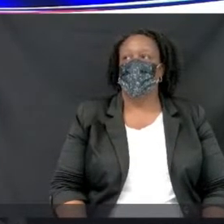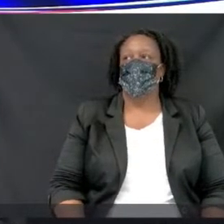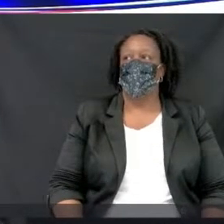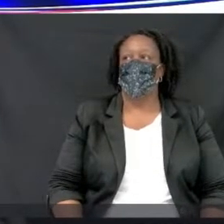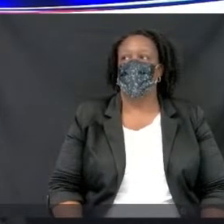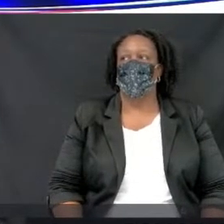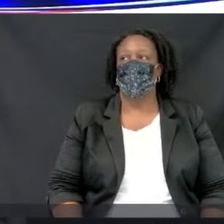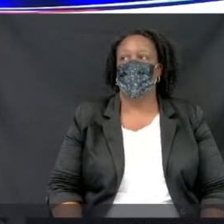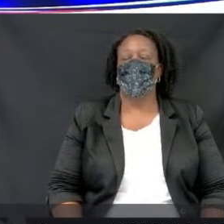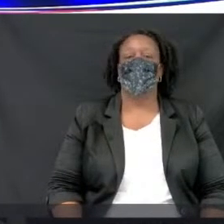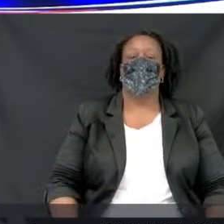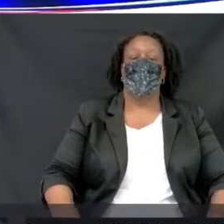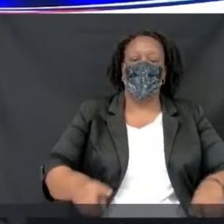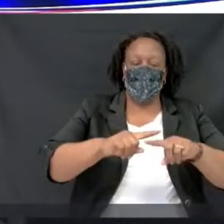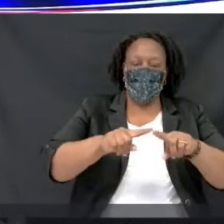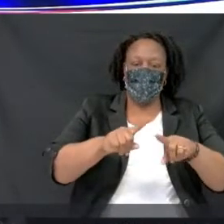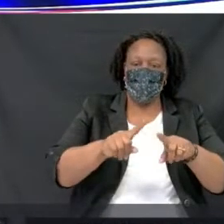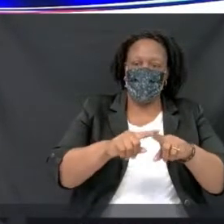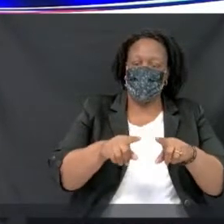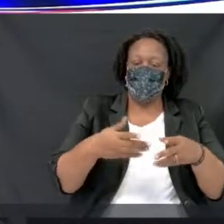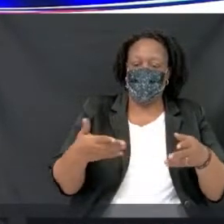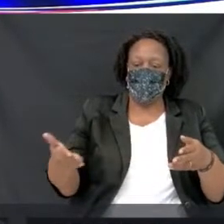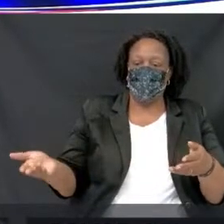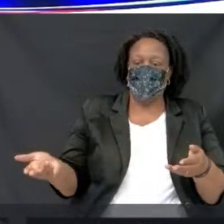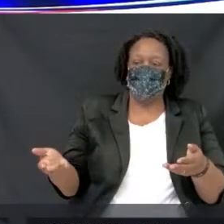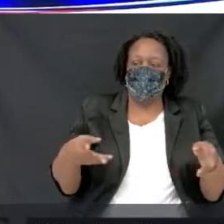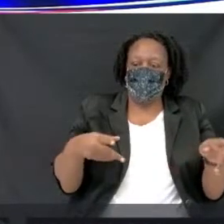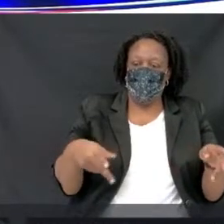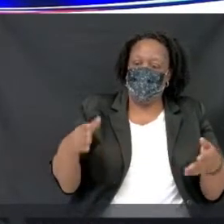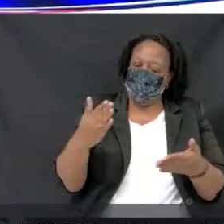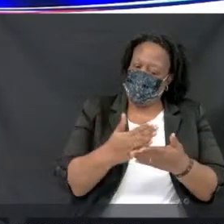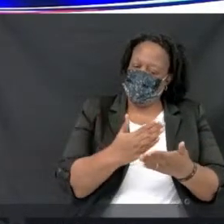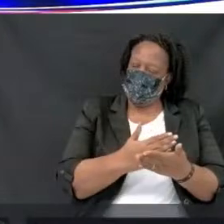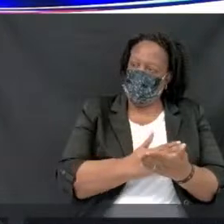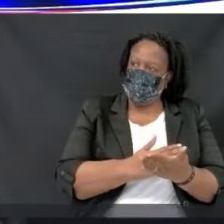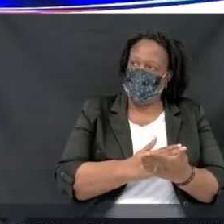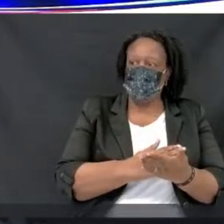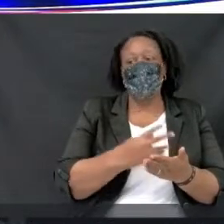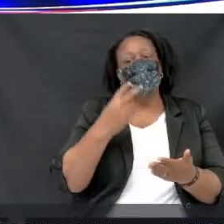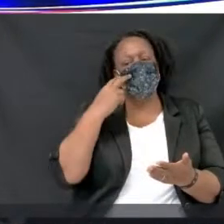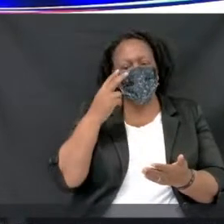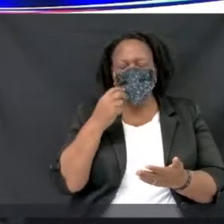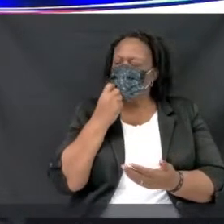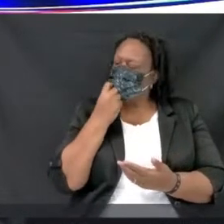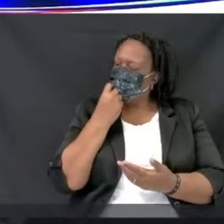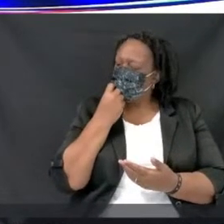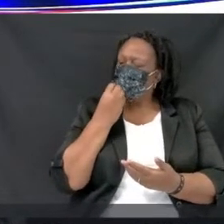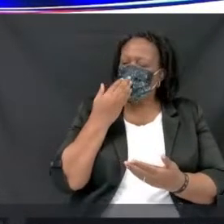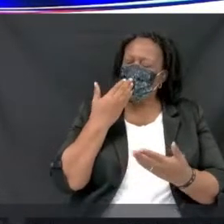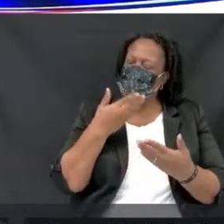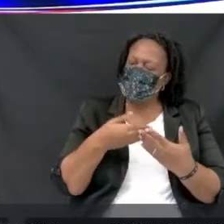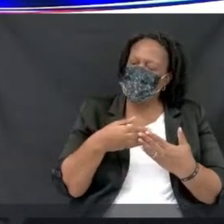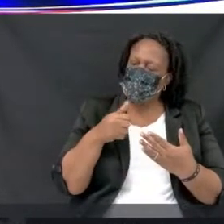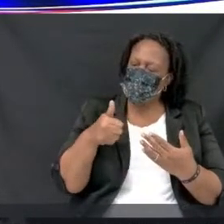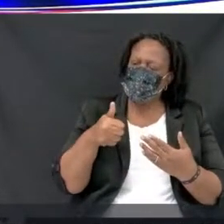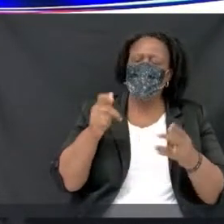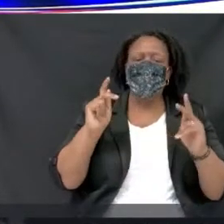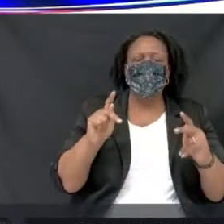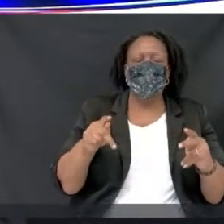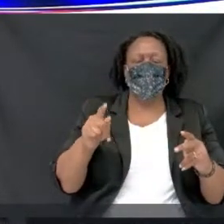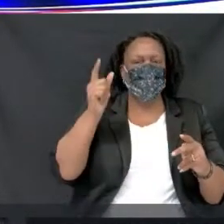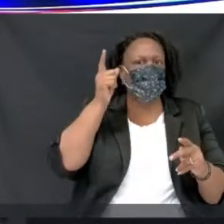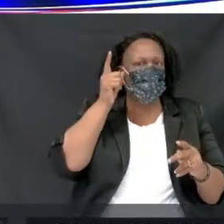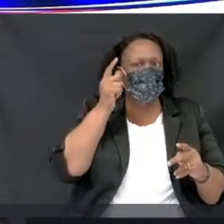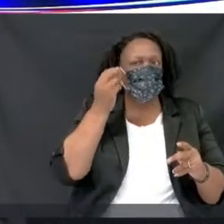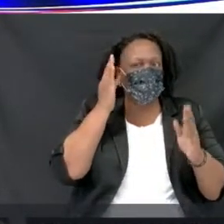Social events and entertainment generally are being considered favorably in the next iteration of the regulations, provided